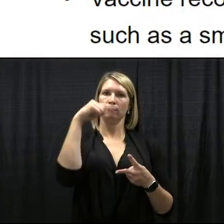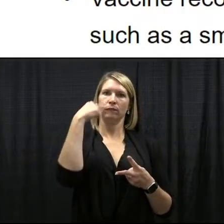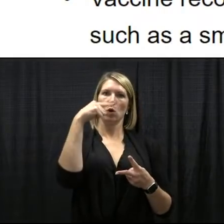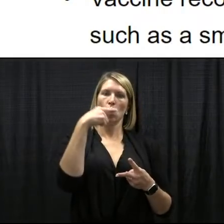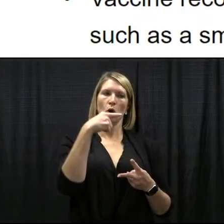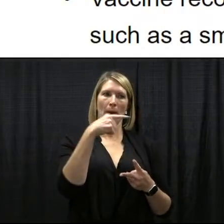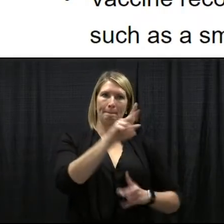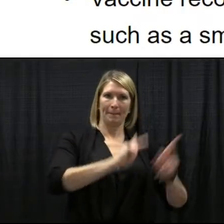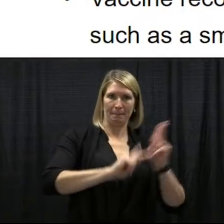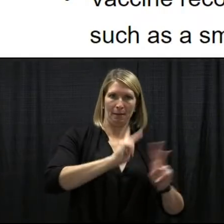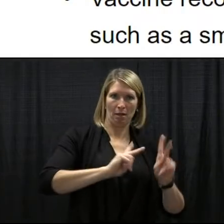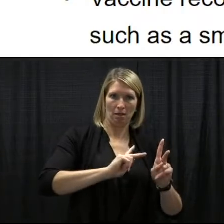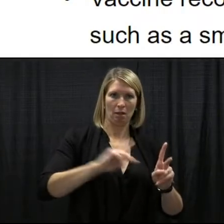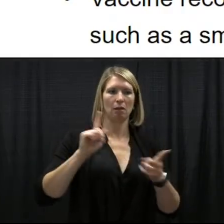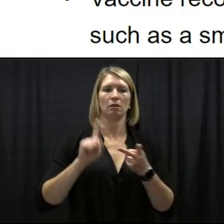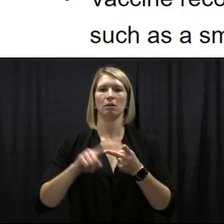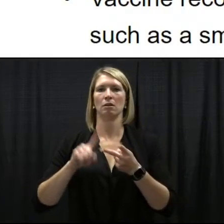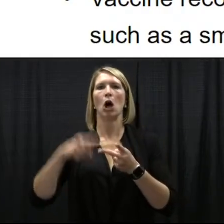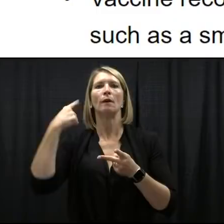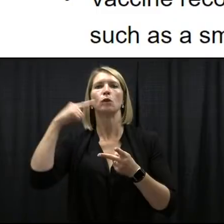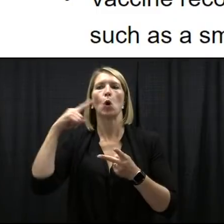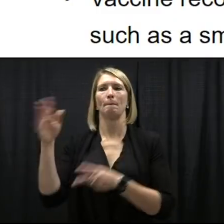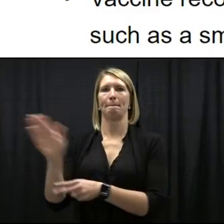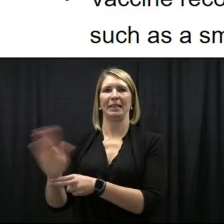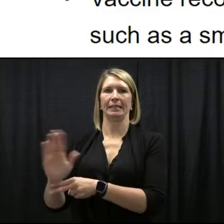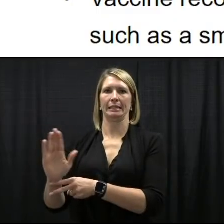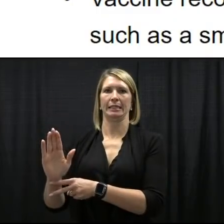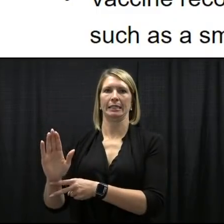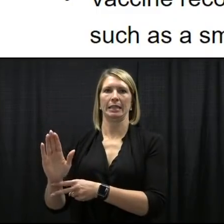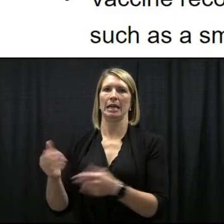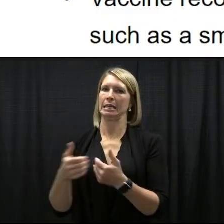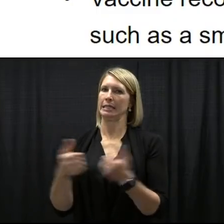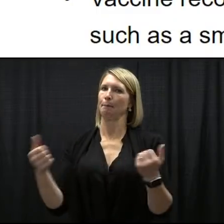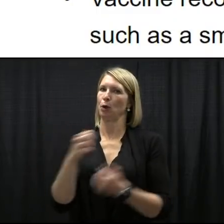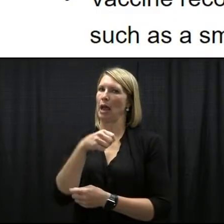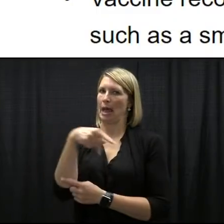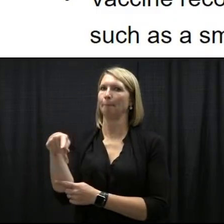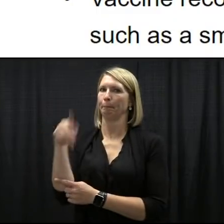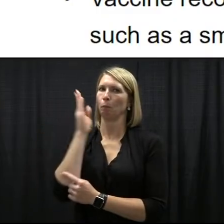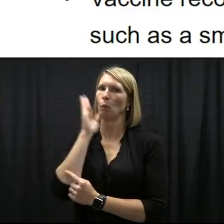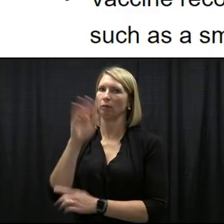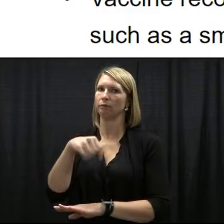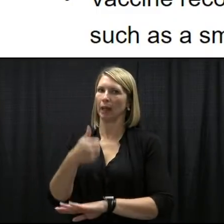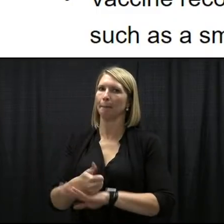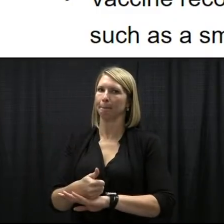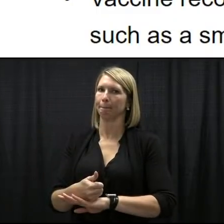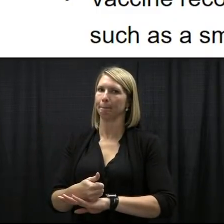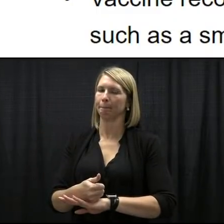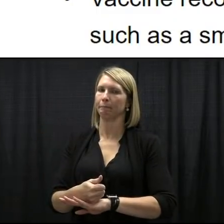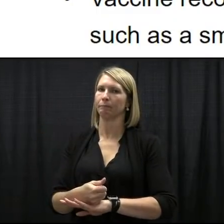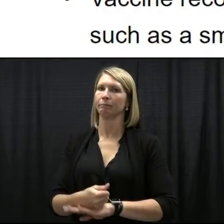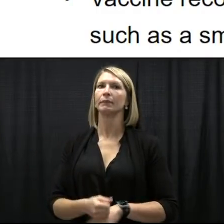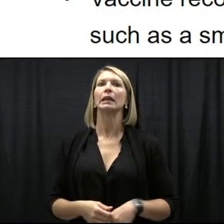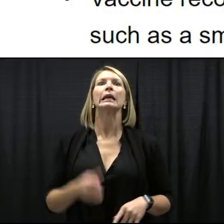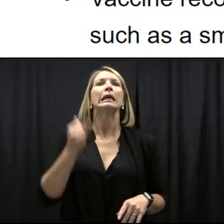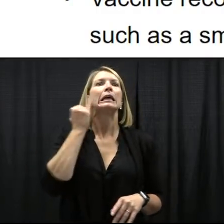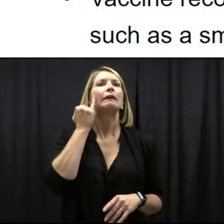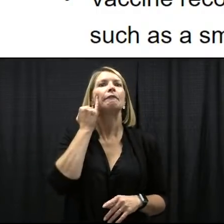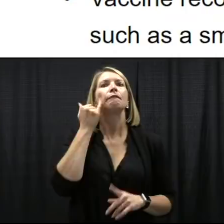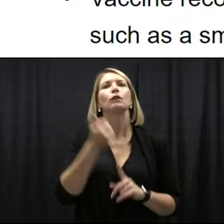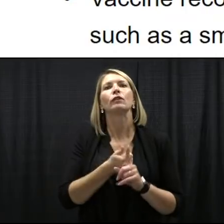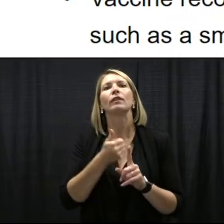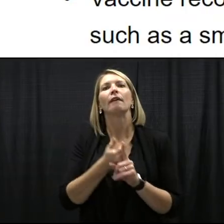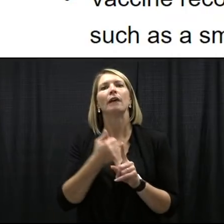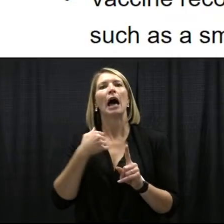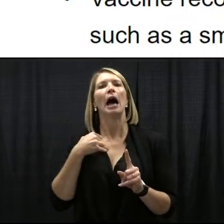community. So any resident who is fully vaccinated or who has an approved medical exemption will be